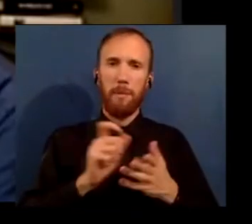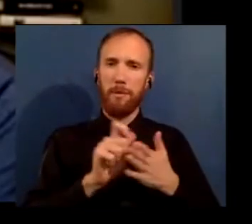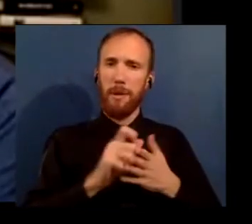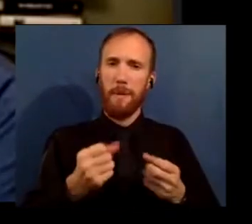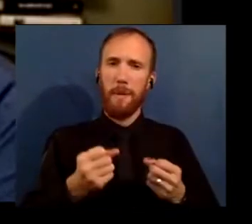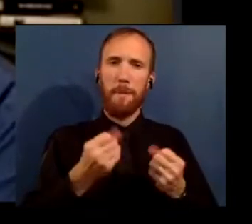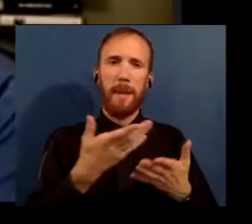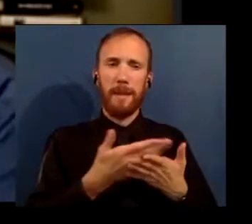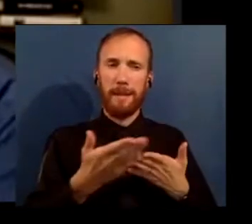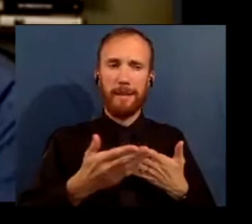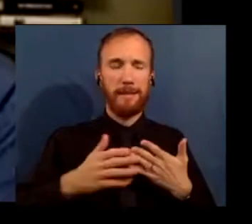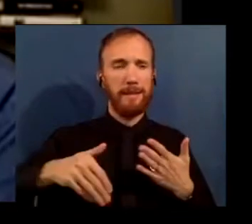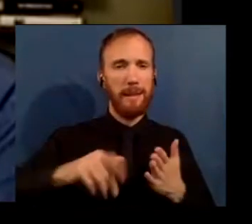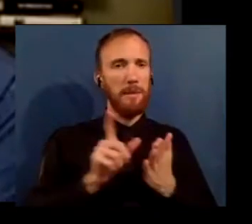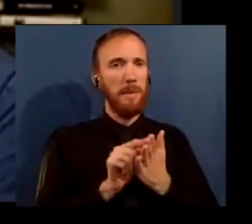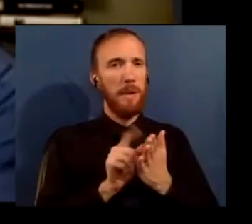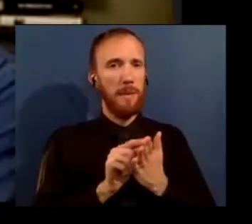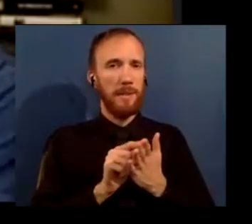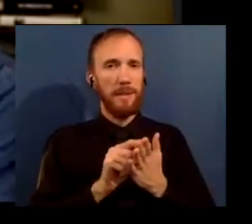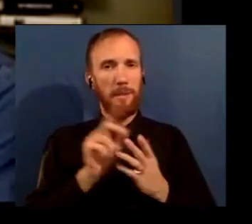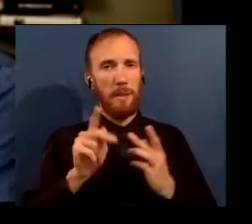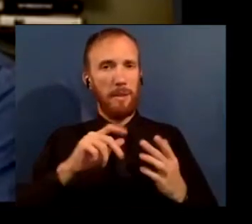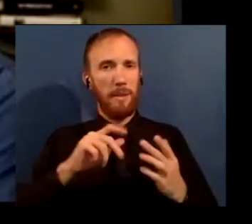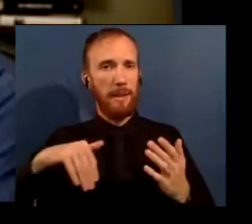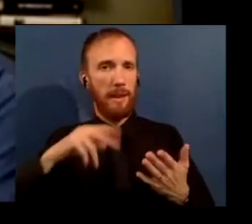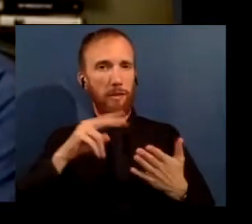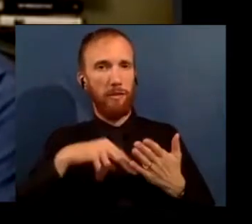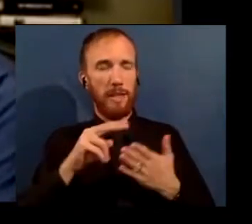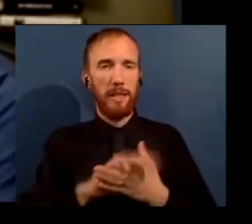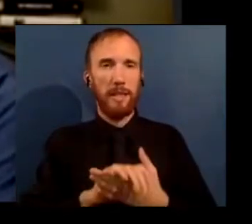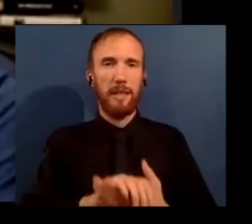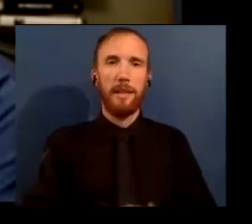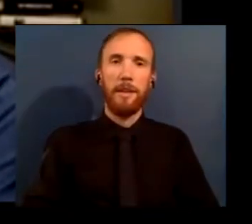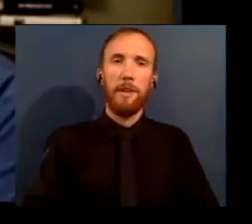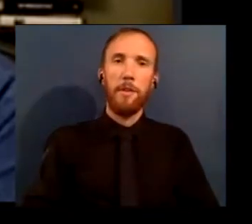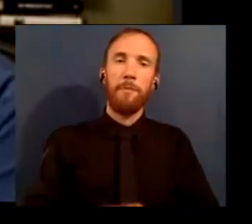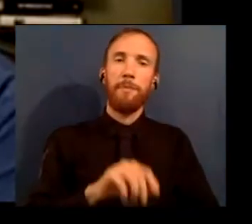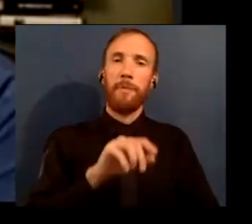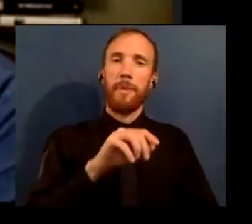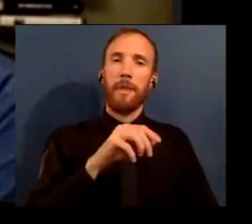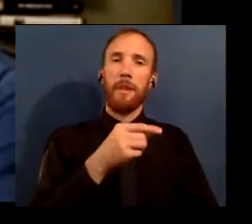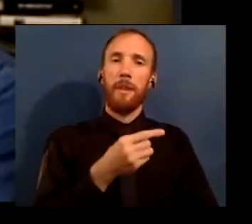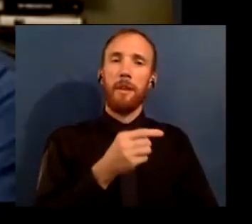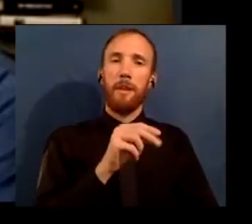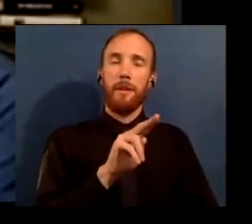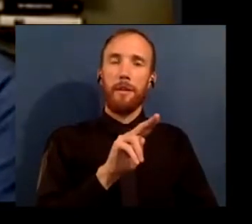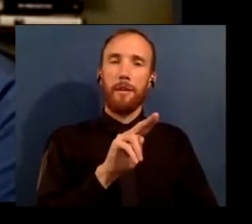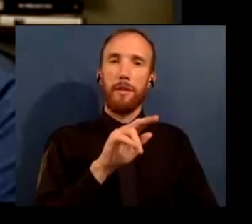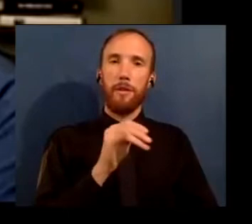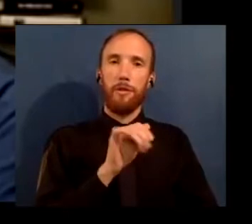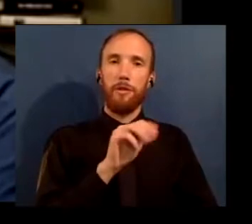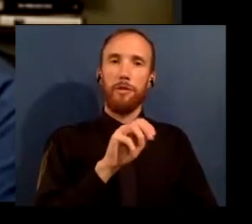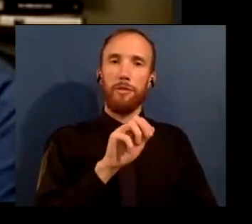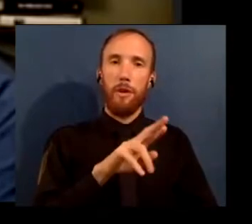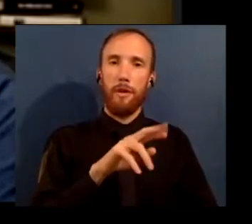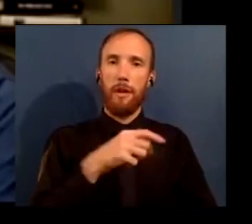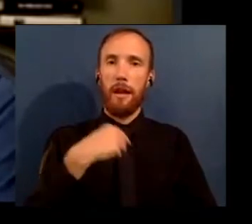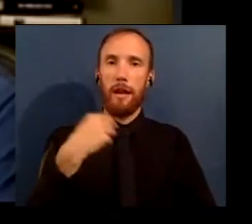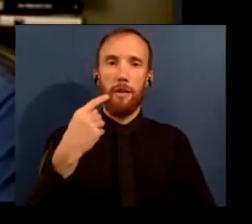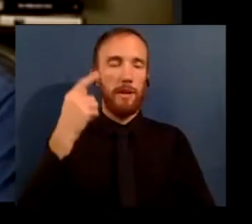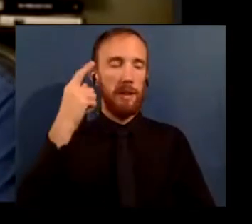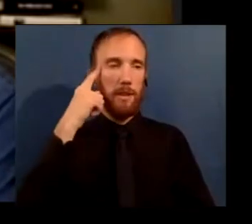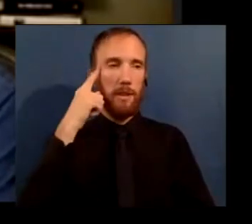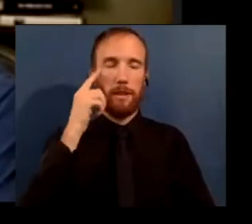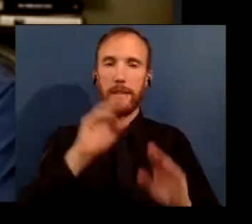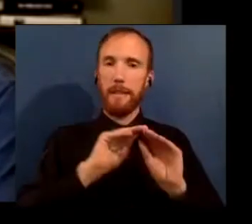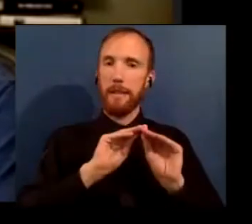and are not read. I mean, I've always thought that Mumia Abu-Jamal, for instance, is a very clear-headed political philosopher